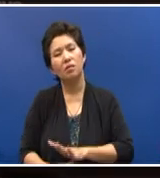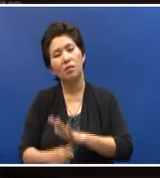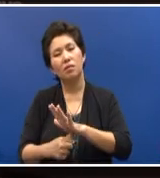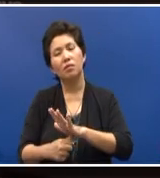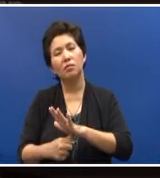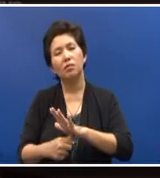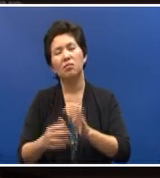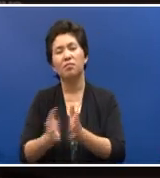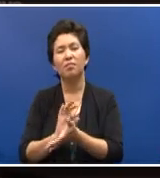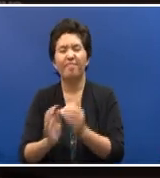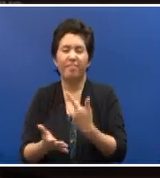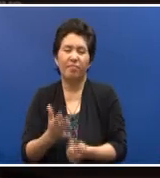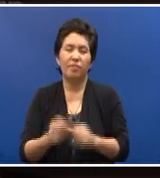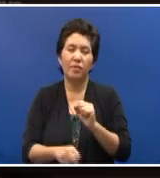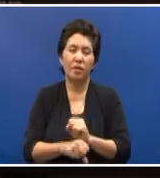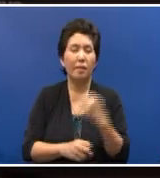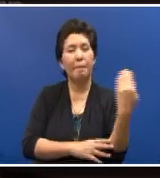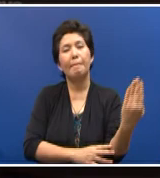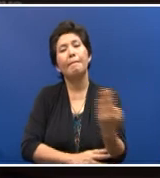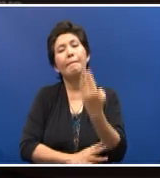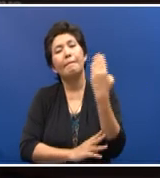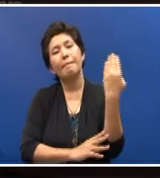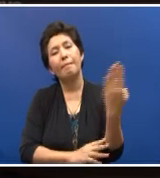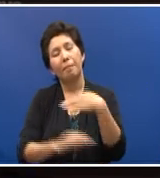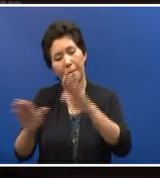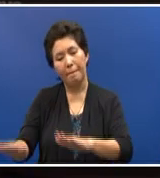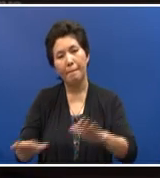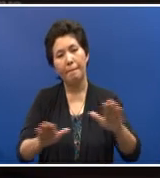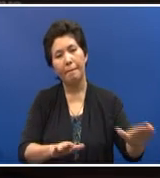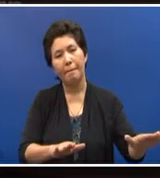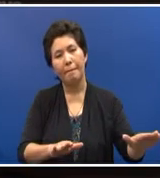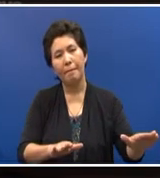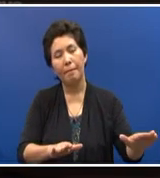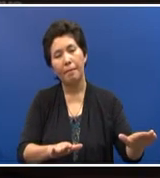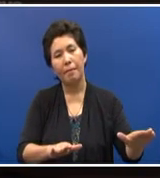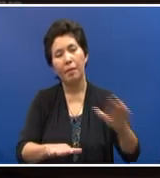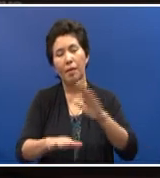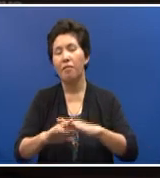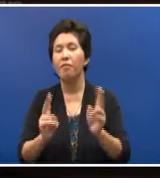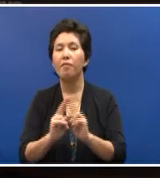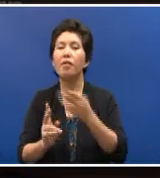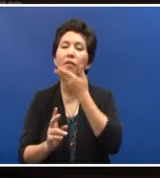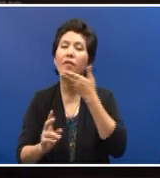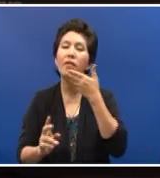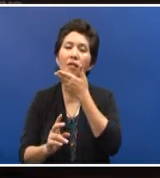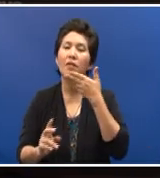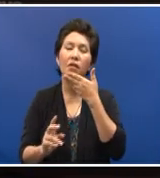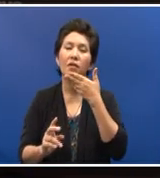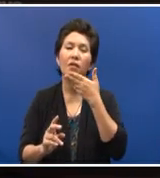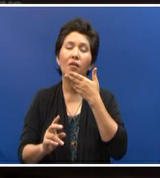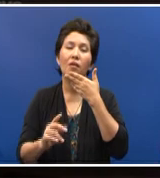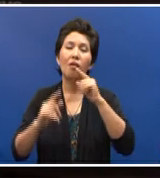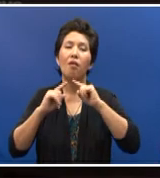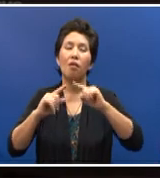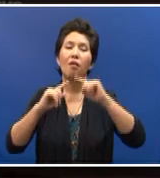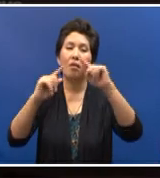knowledge. Okay, so usually children, okay, at their very young age, they are sent to school